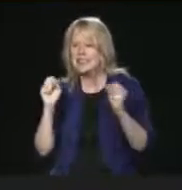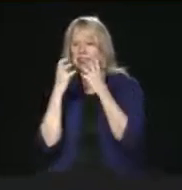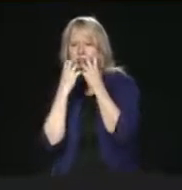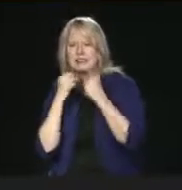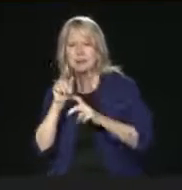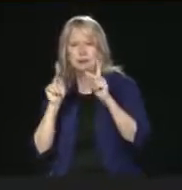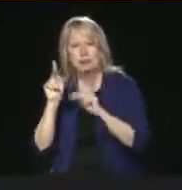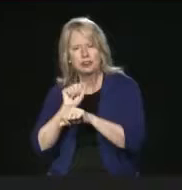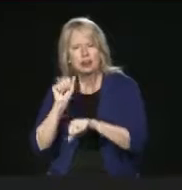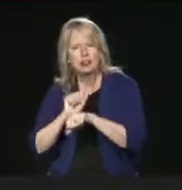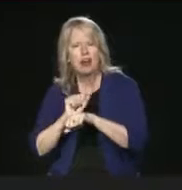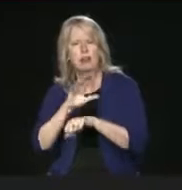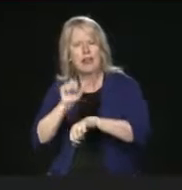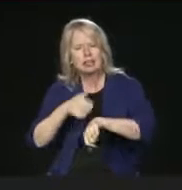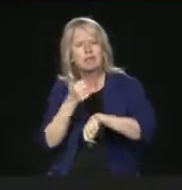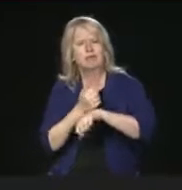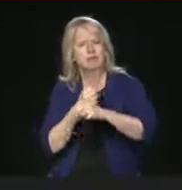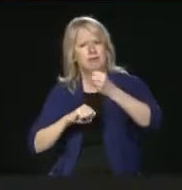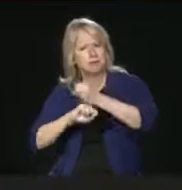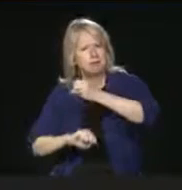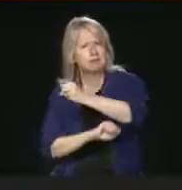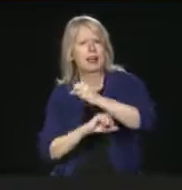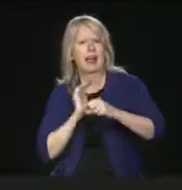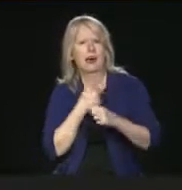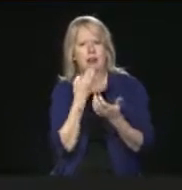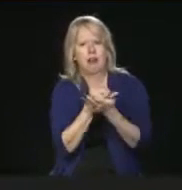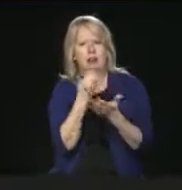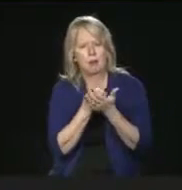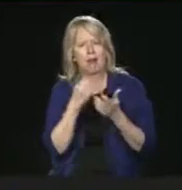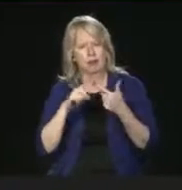economy to rebound after this crisis.